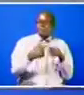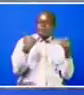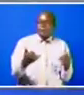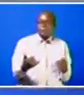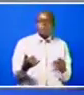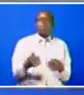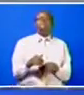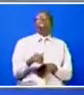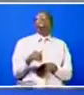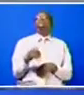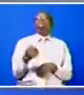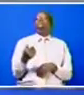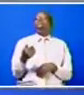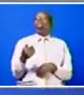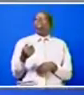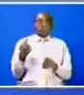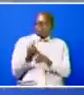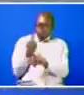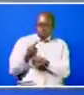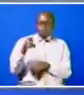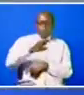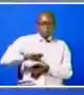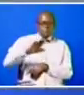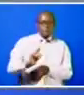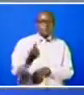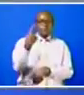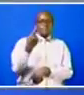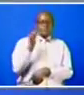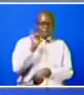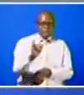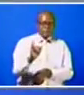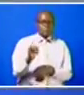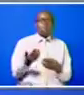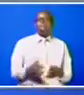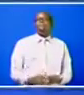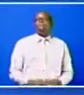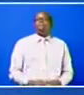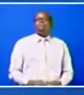it's a super interesting place to come and see and learn firsthand, and that's the main.